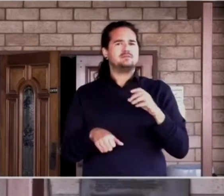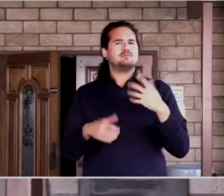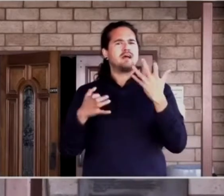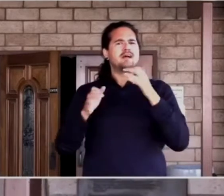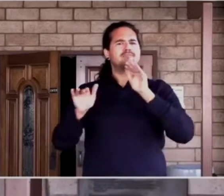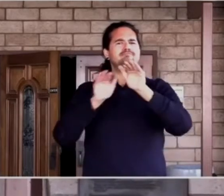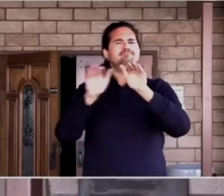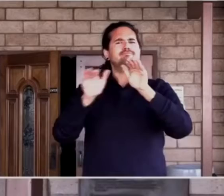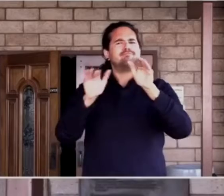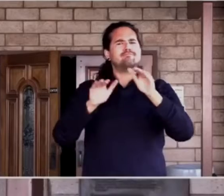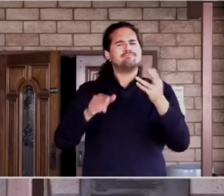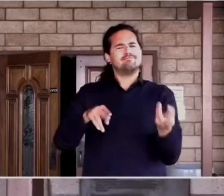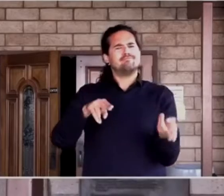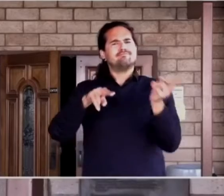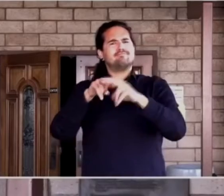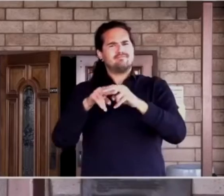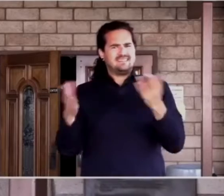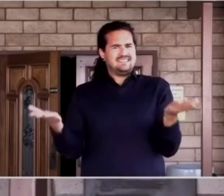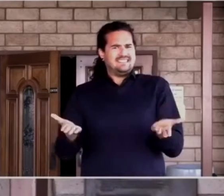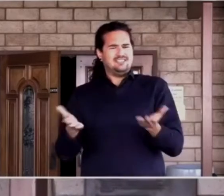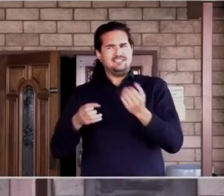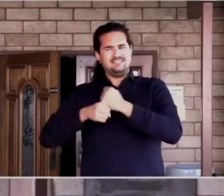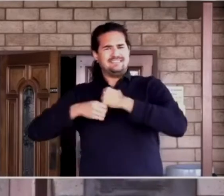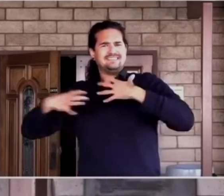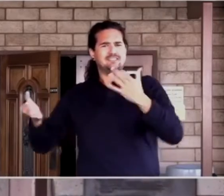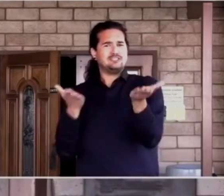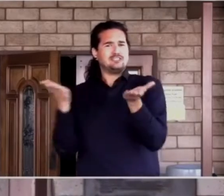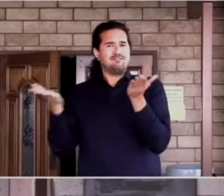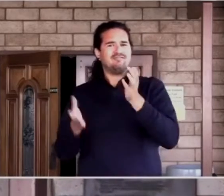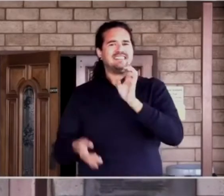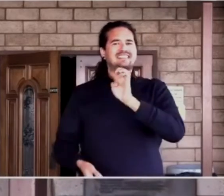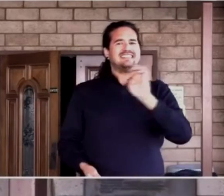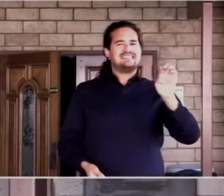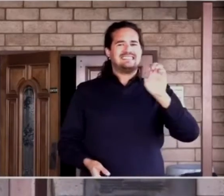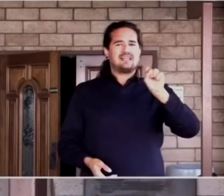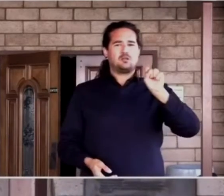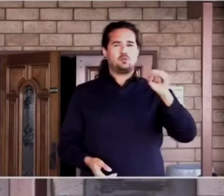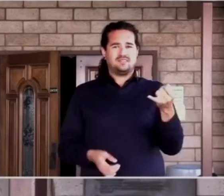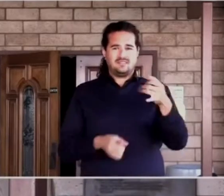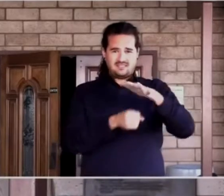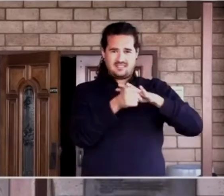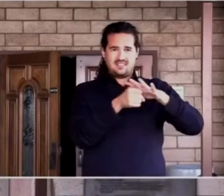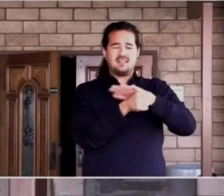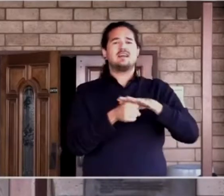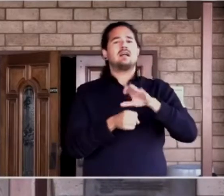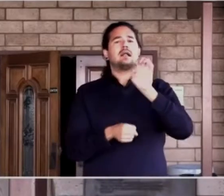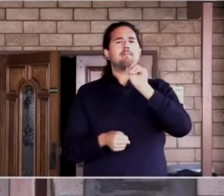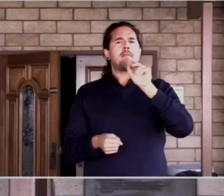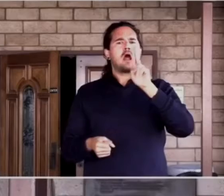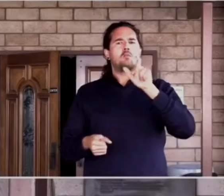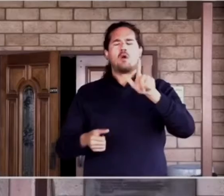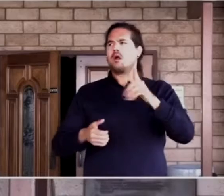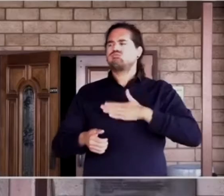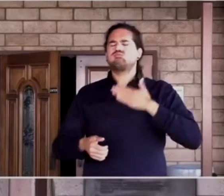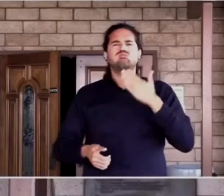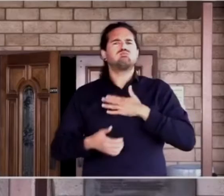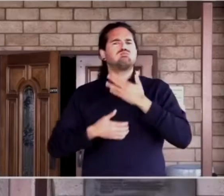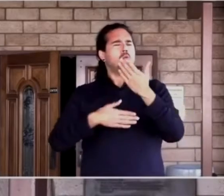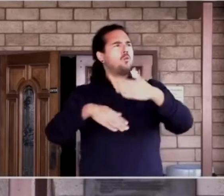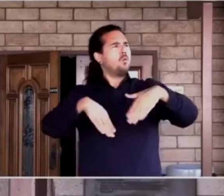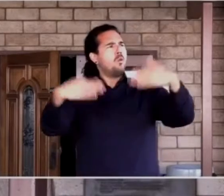Jose. Emmanuel's generosity in opening their doors to give back to the community throughout this pandemic is really